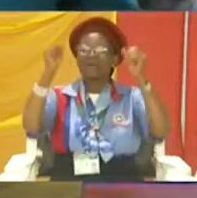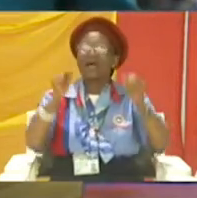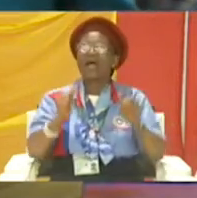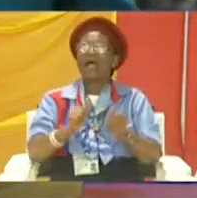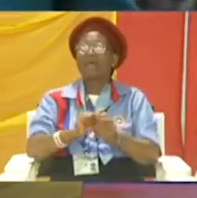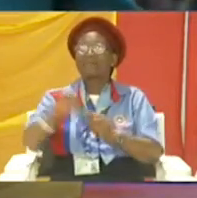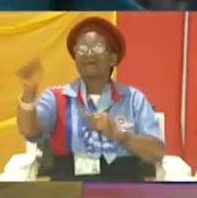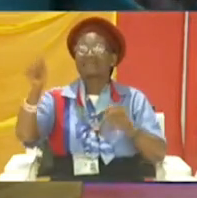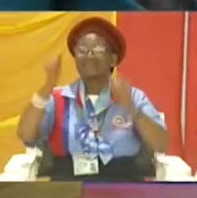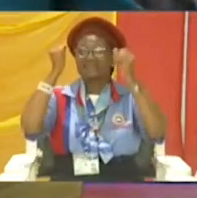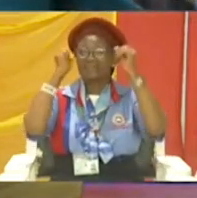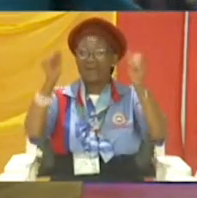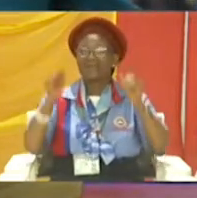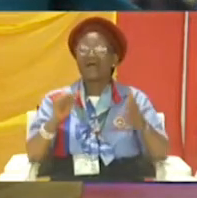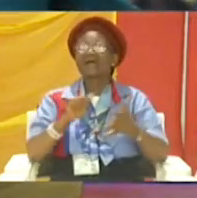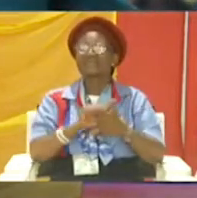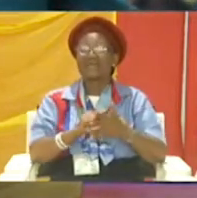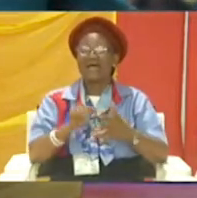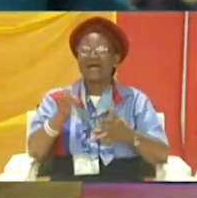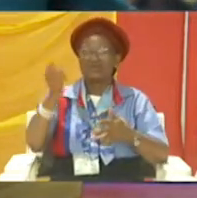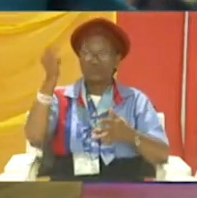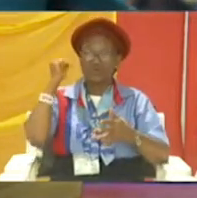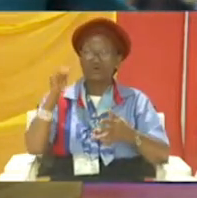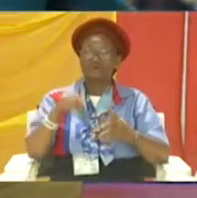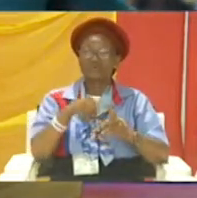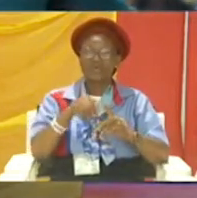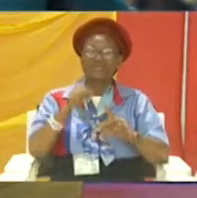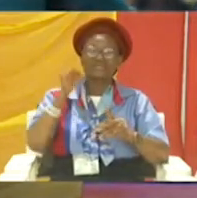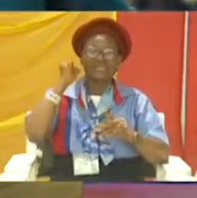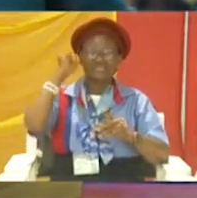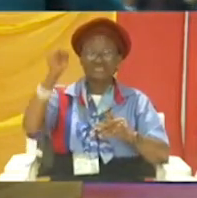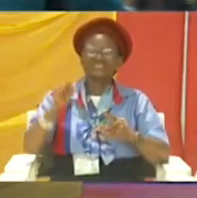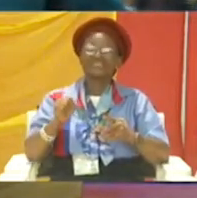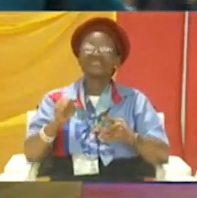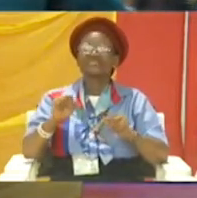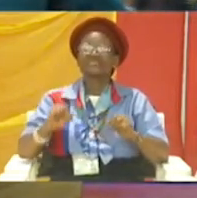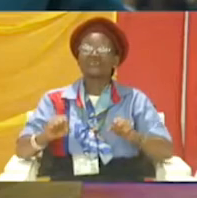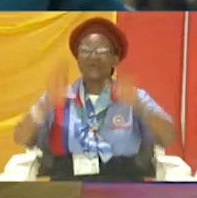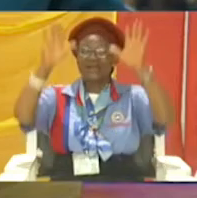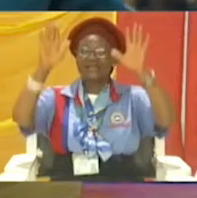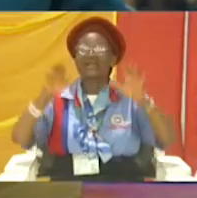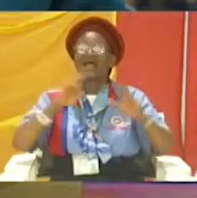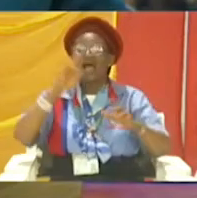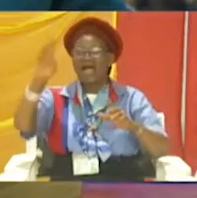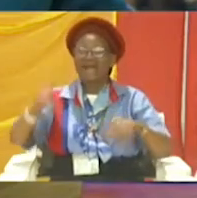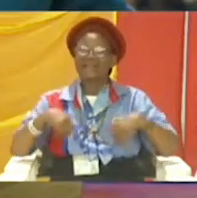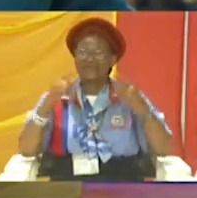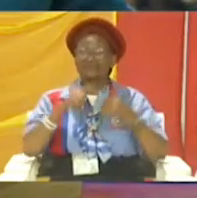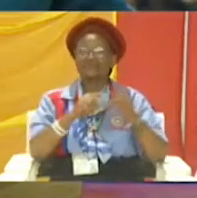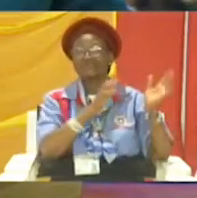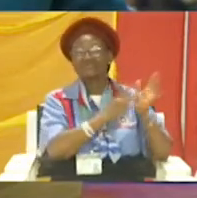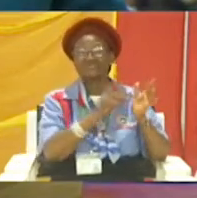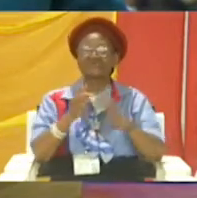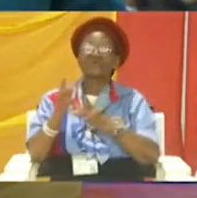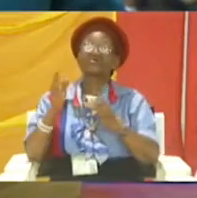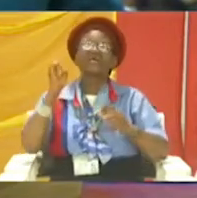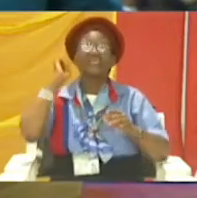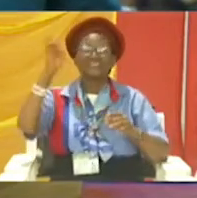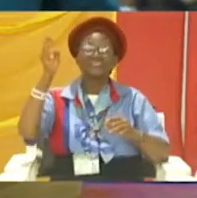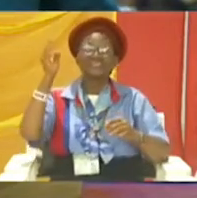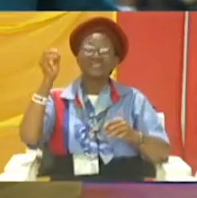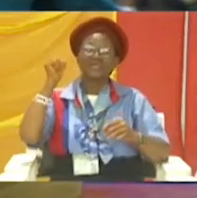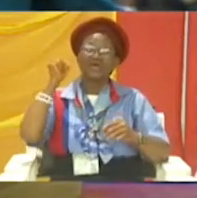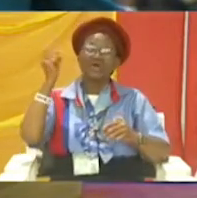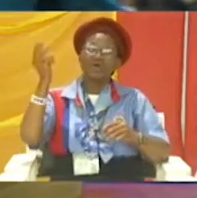That when she too gave her life to Jesus. She's the one who gave the testimony. Oh,